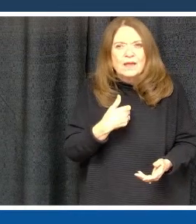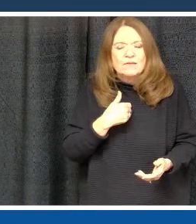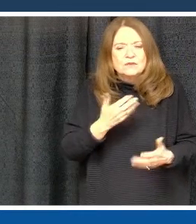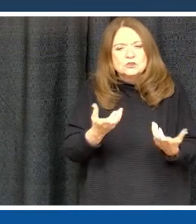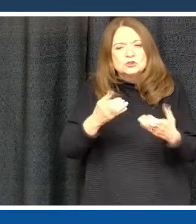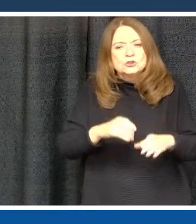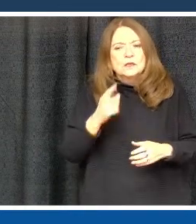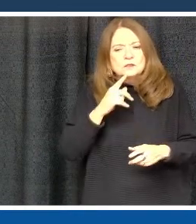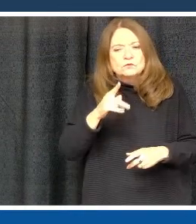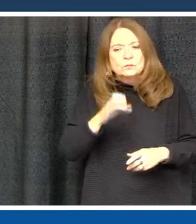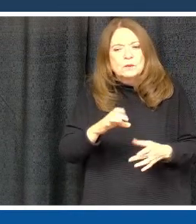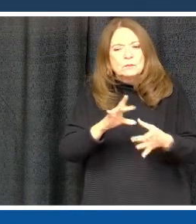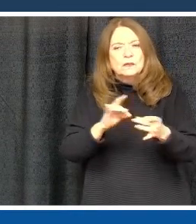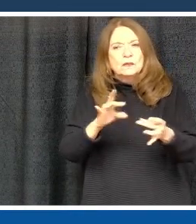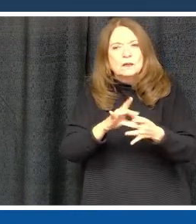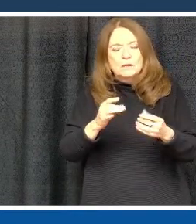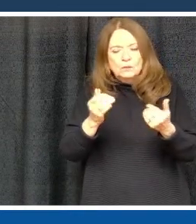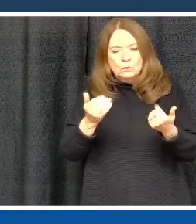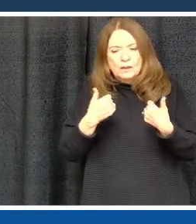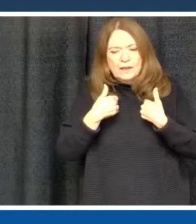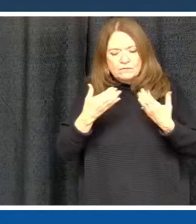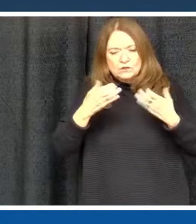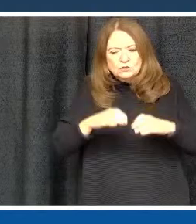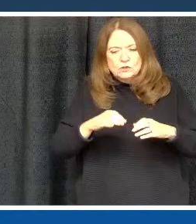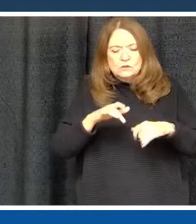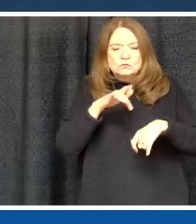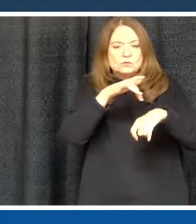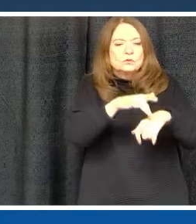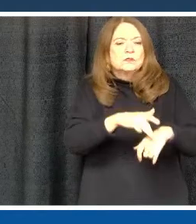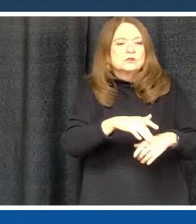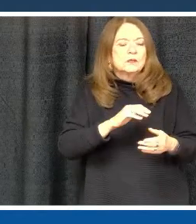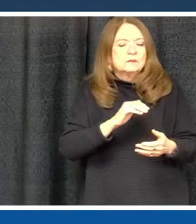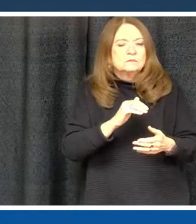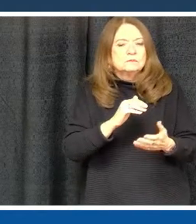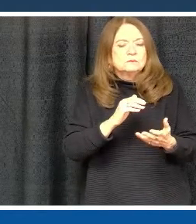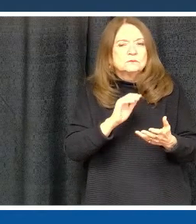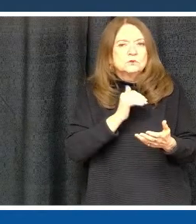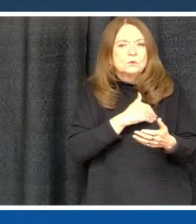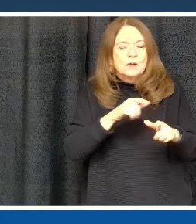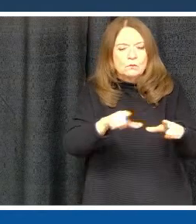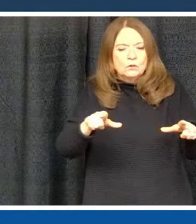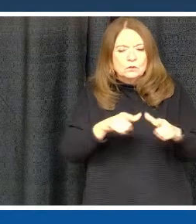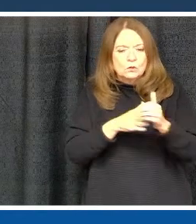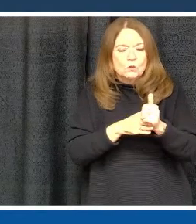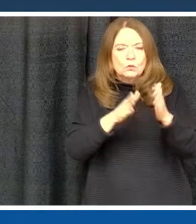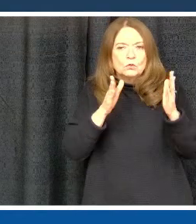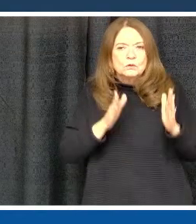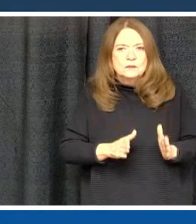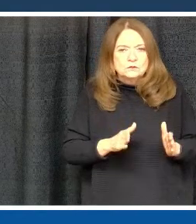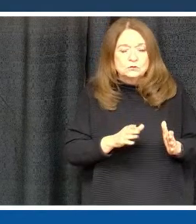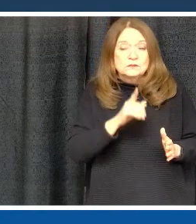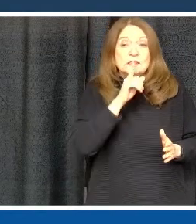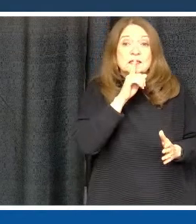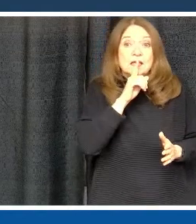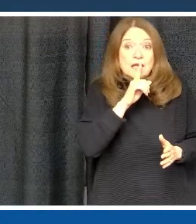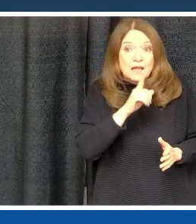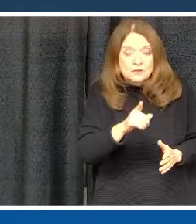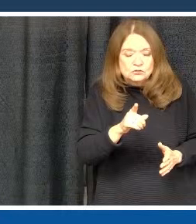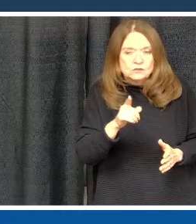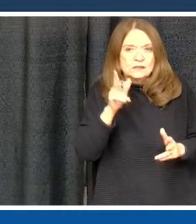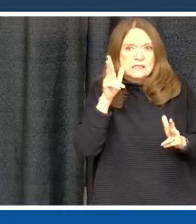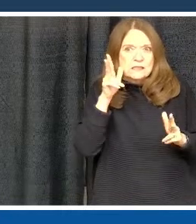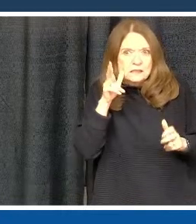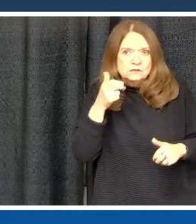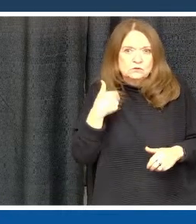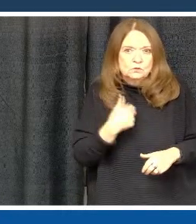for public comment. We have this chance to reach out to our local leaders and actually get our voice heard.